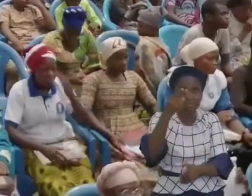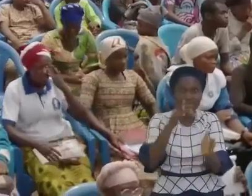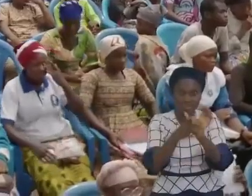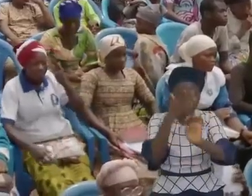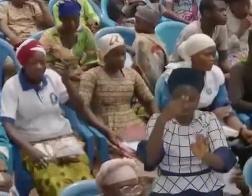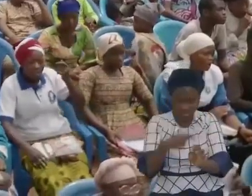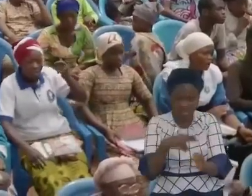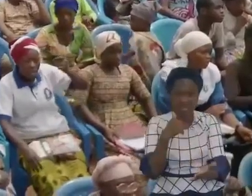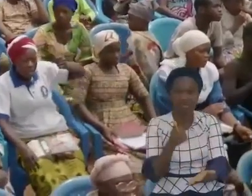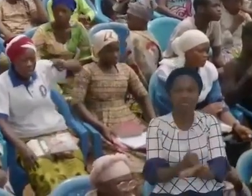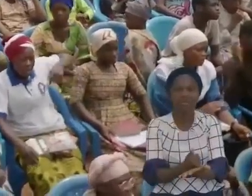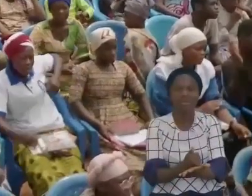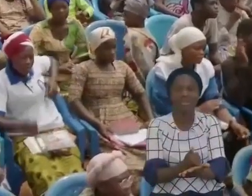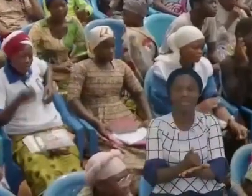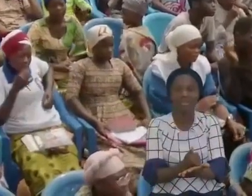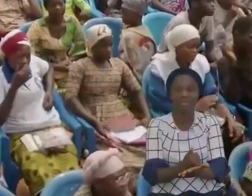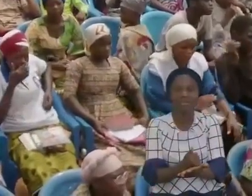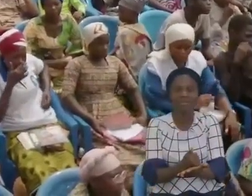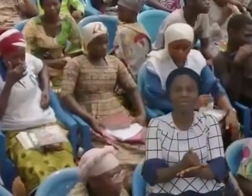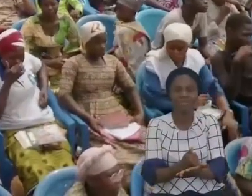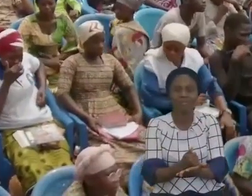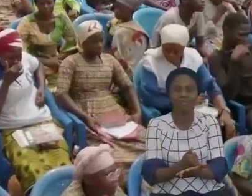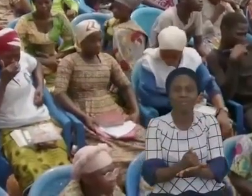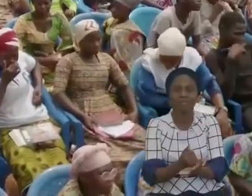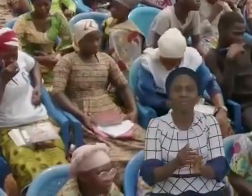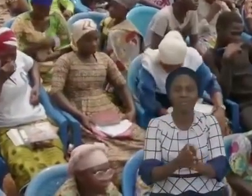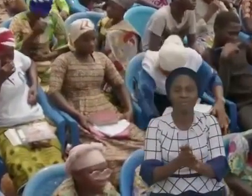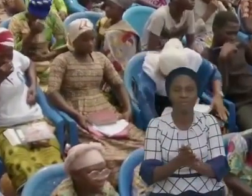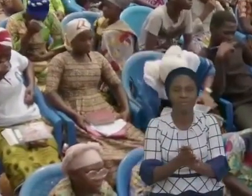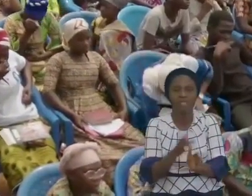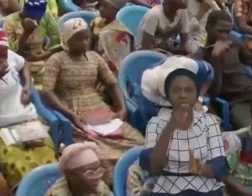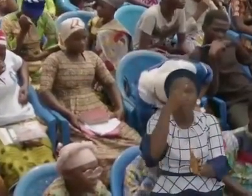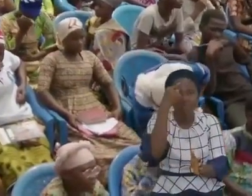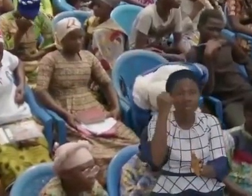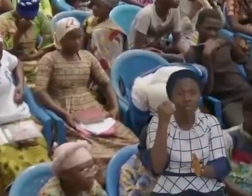Because he is the only liberator.